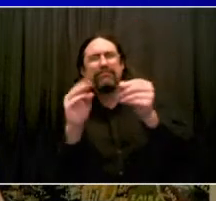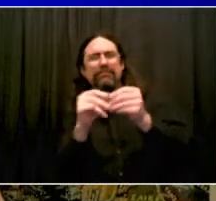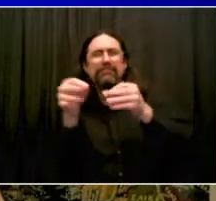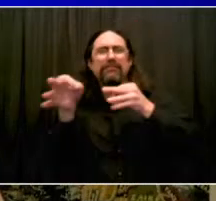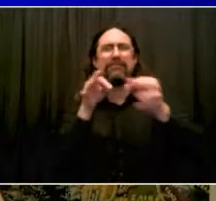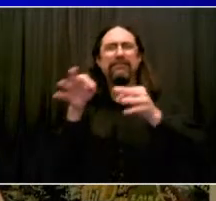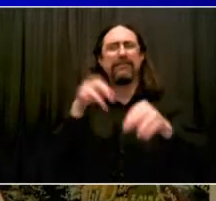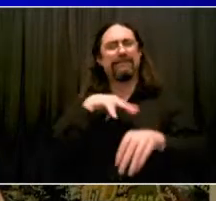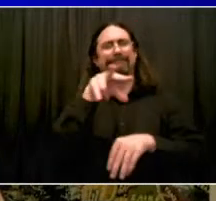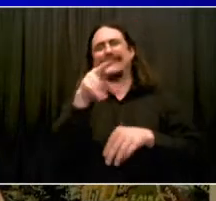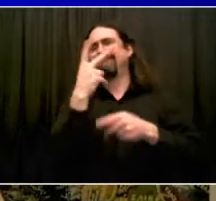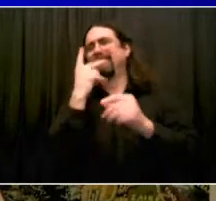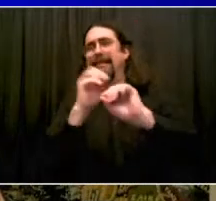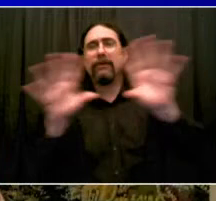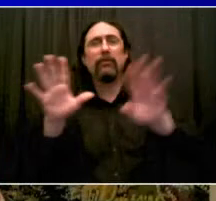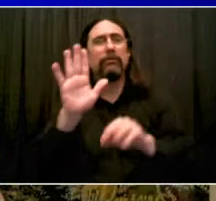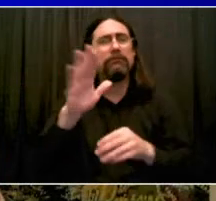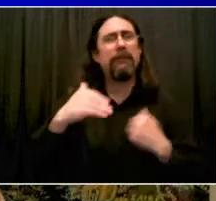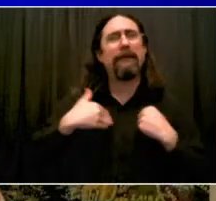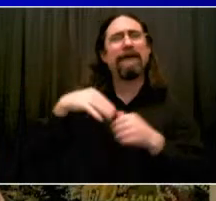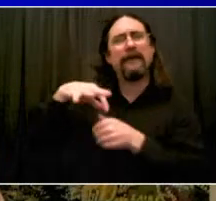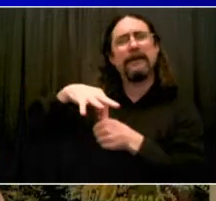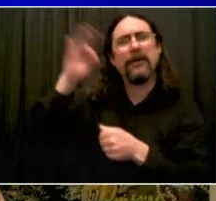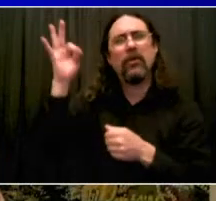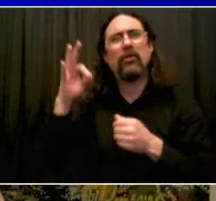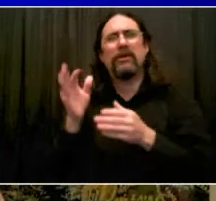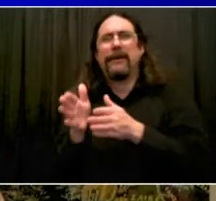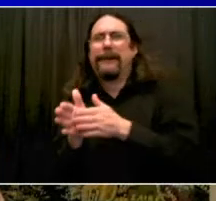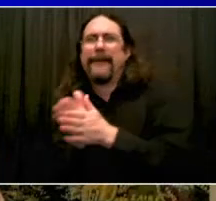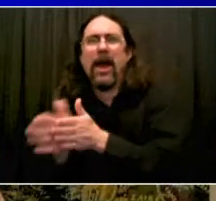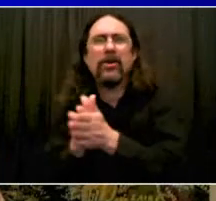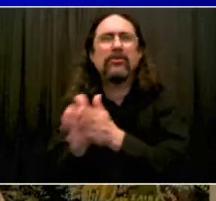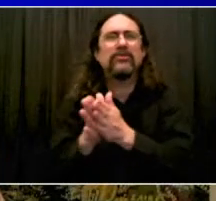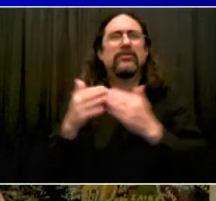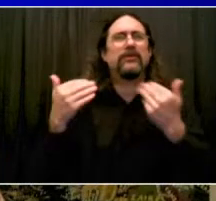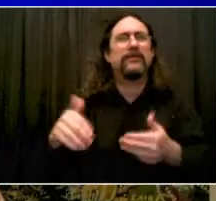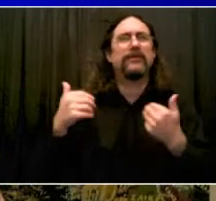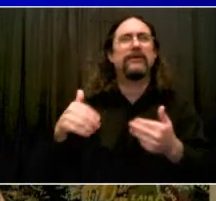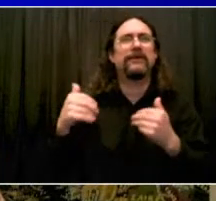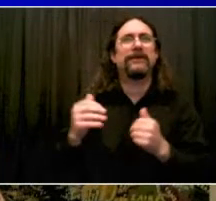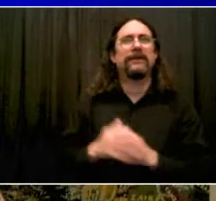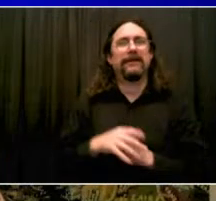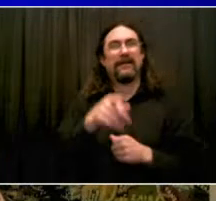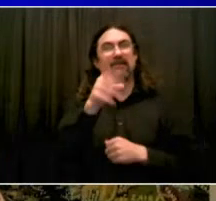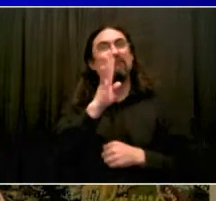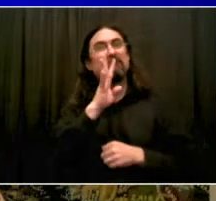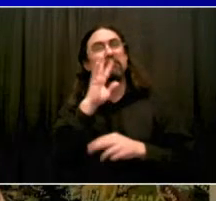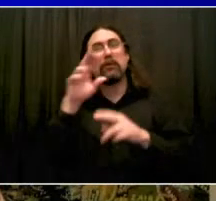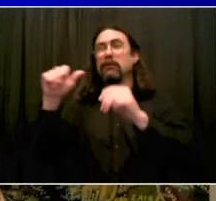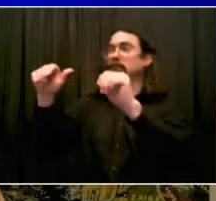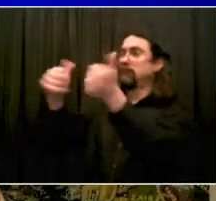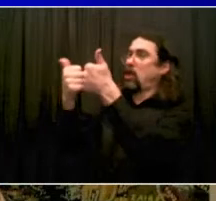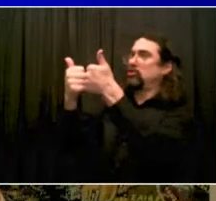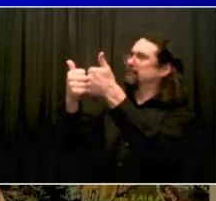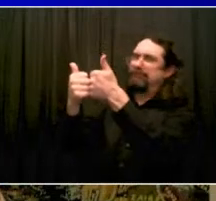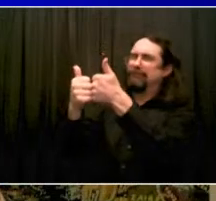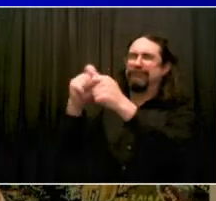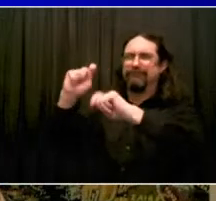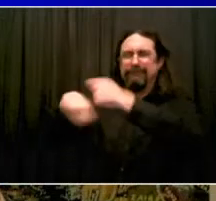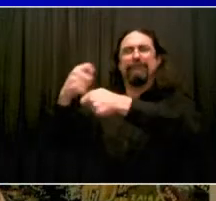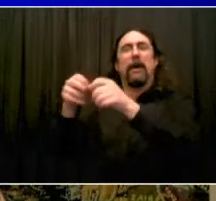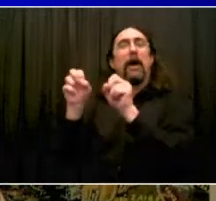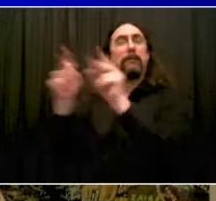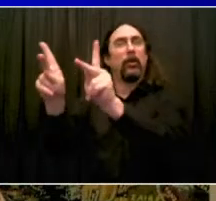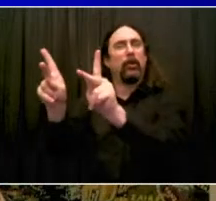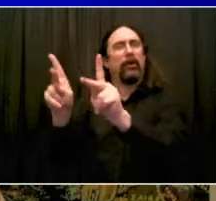turning challenges into opportunities. This is an extraordinary opportunity moment for New York City. So we need your